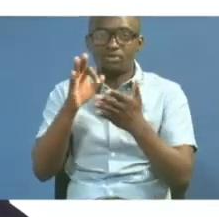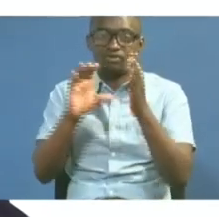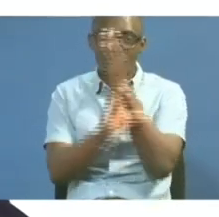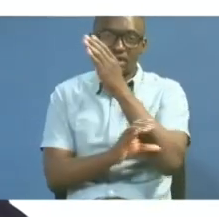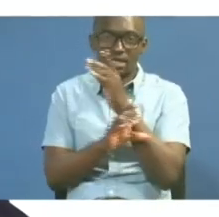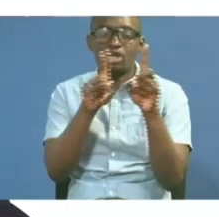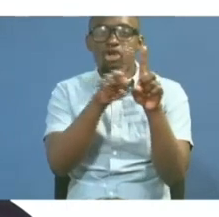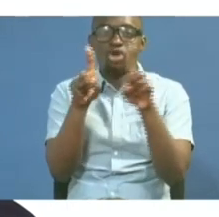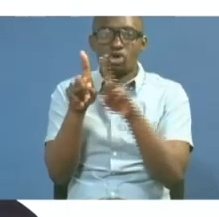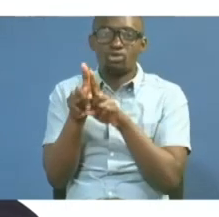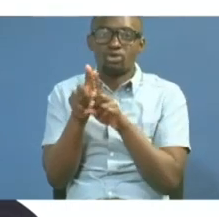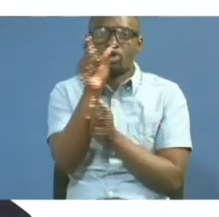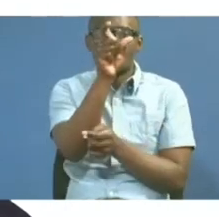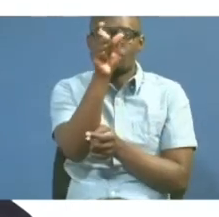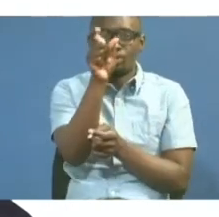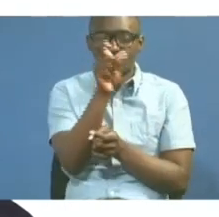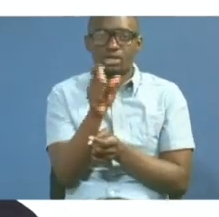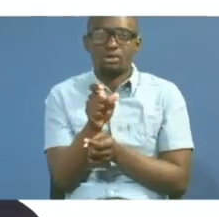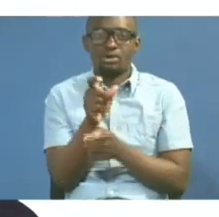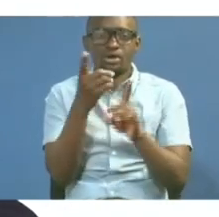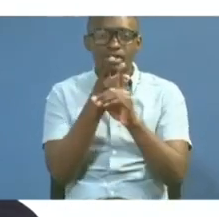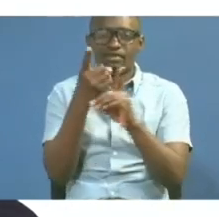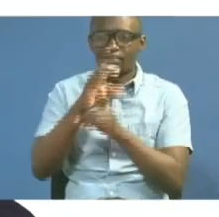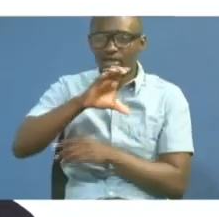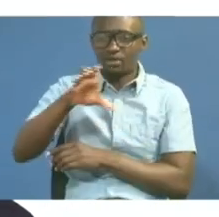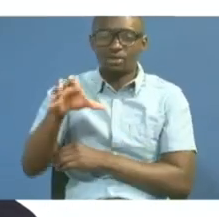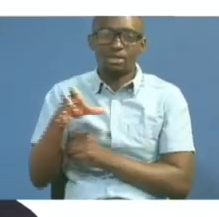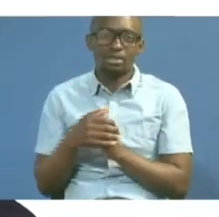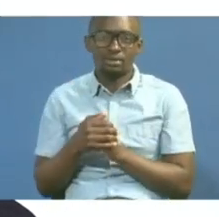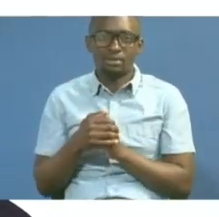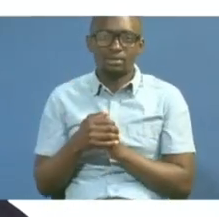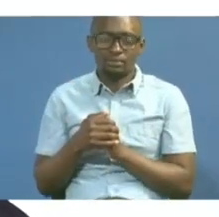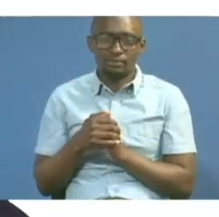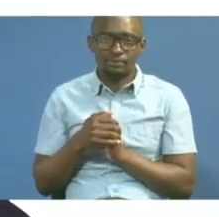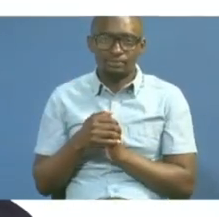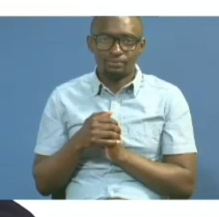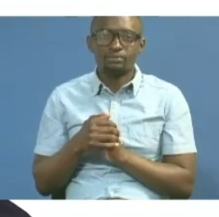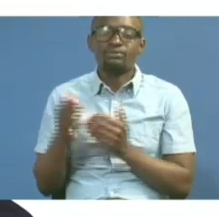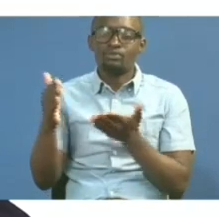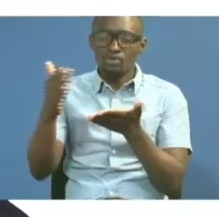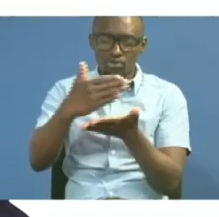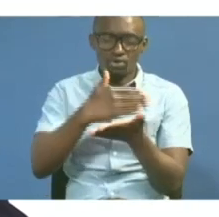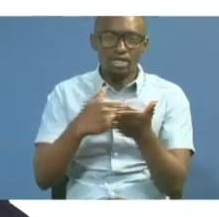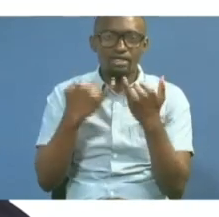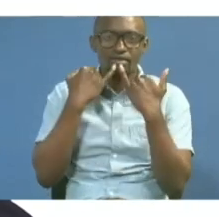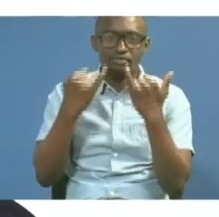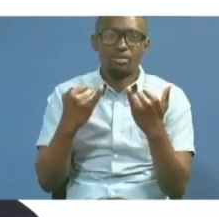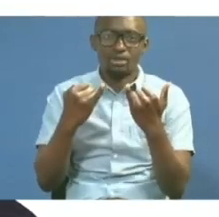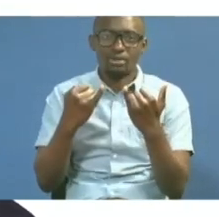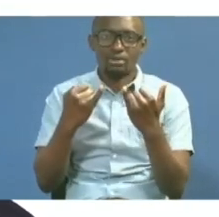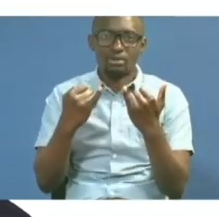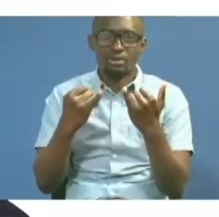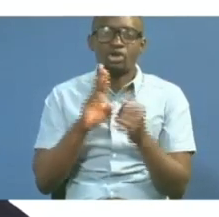country, and also regional, different counties. You may also visit different counties to